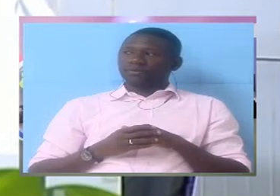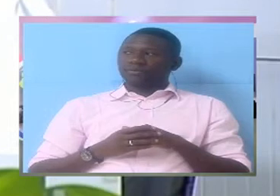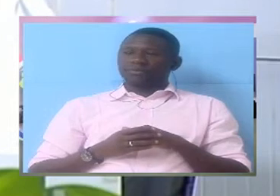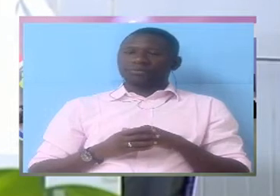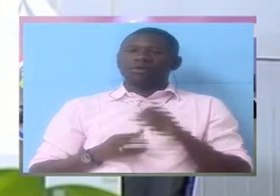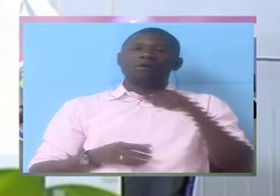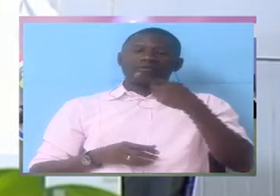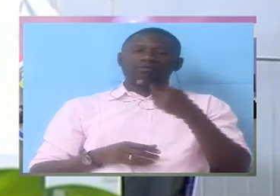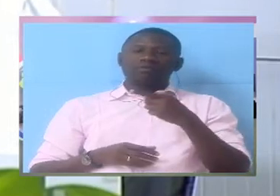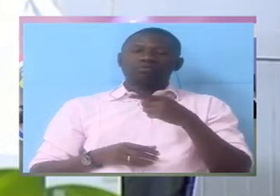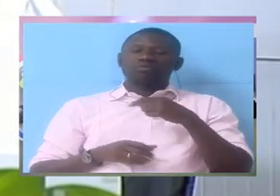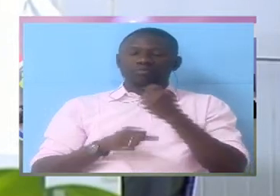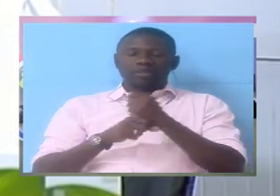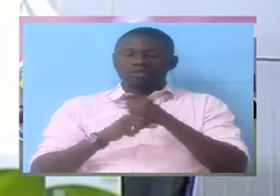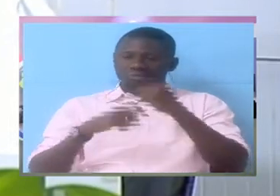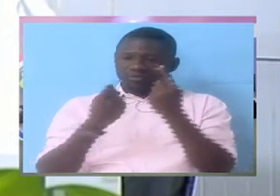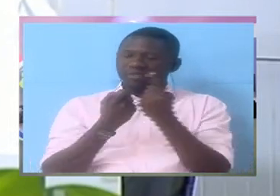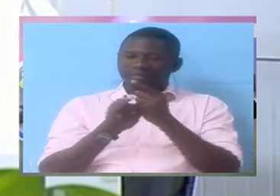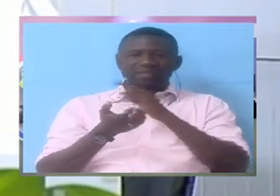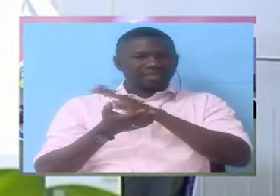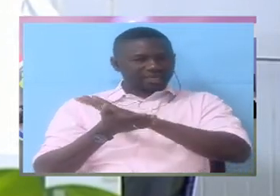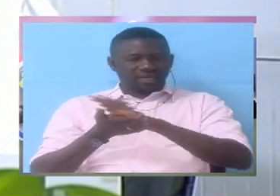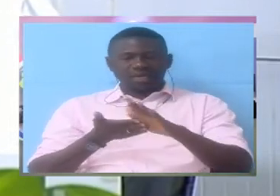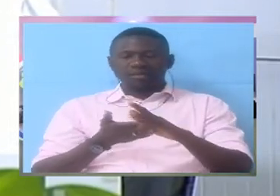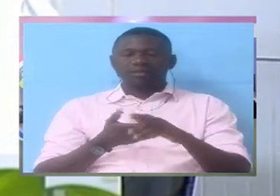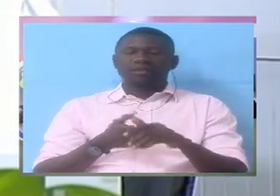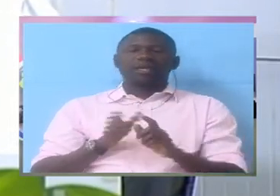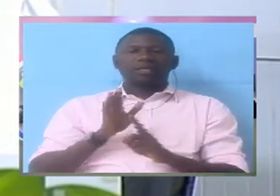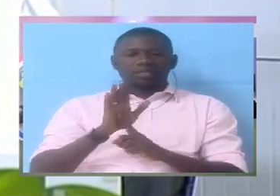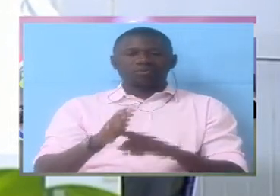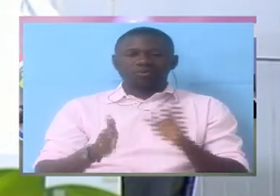certain clarifications when we go there.